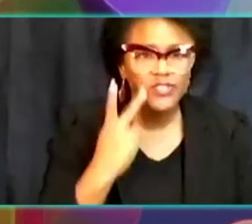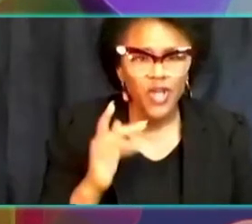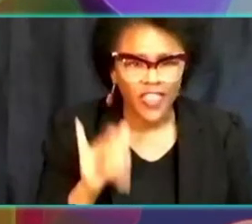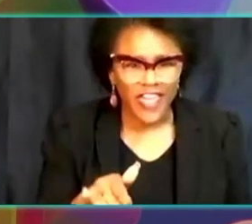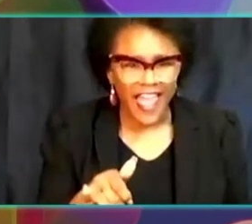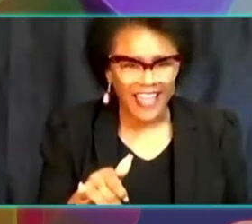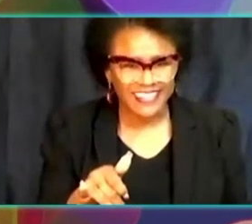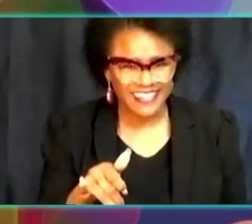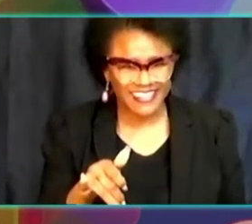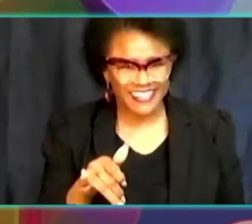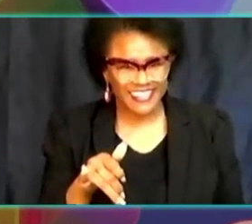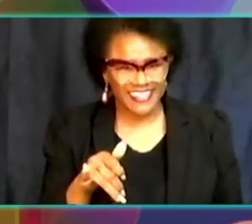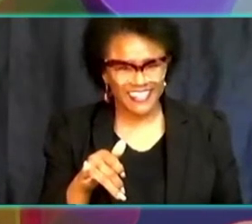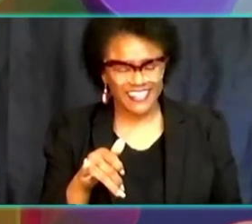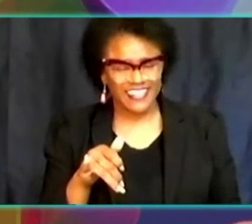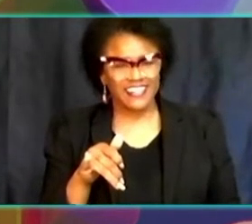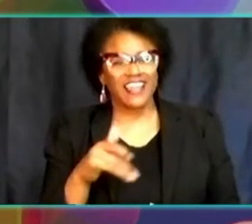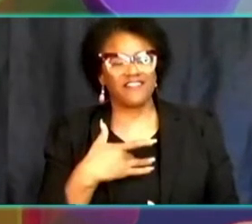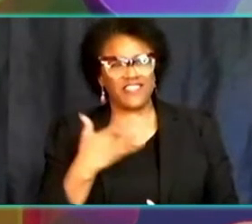like,